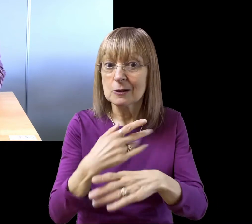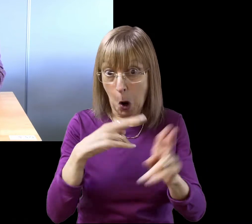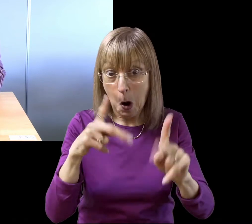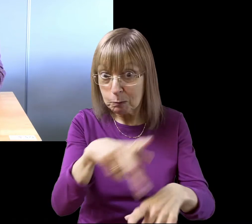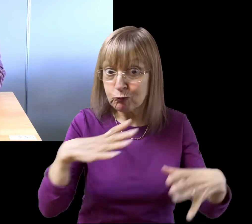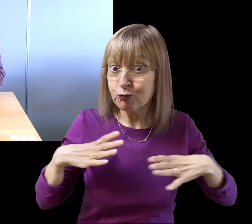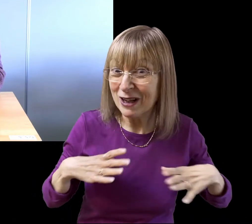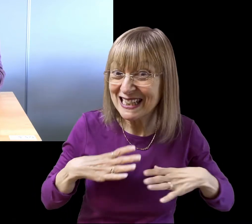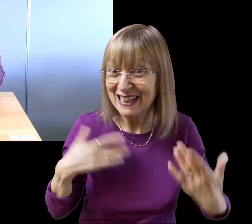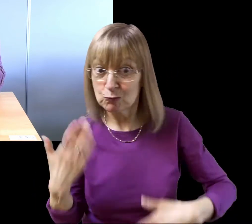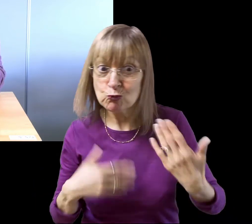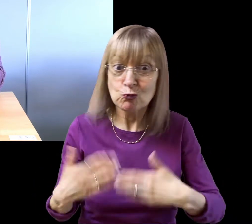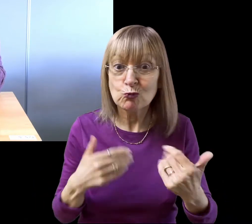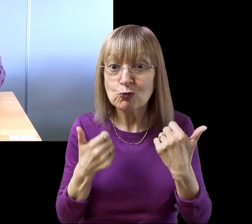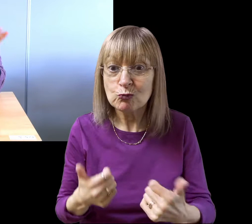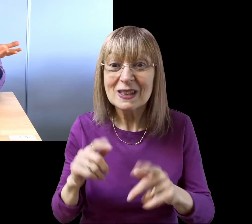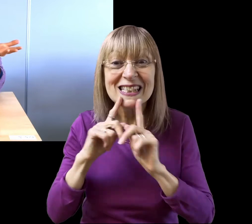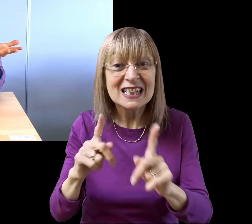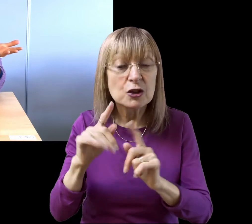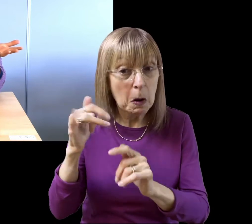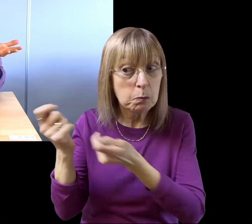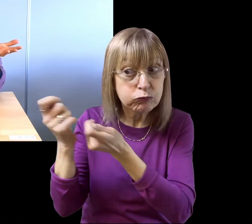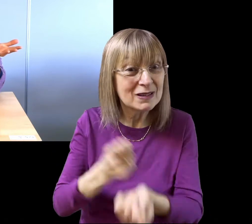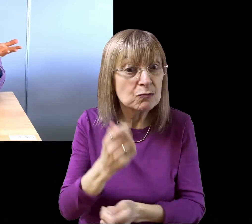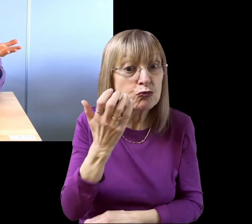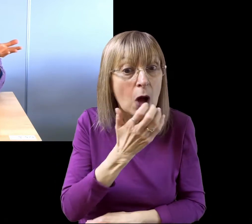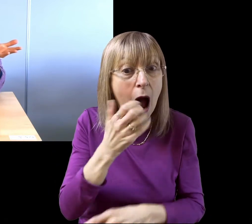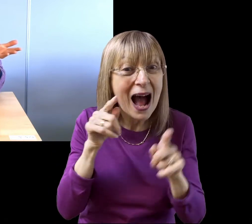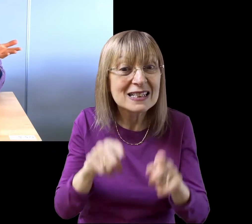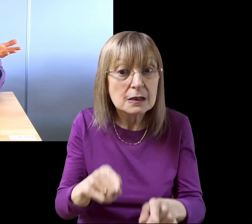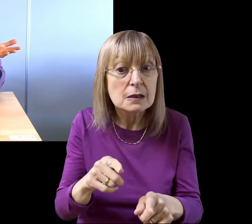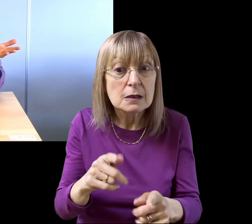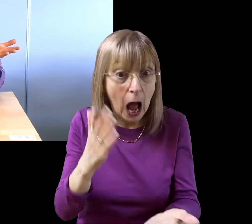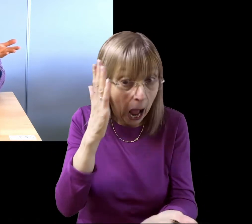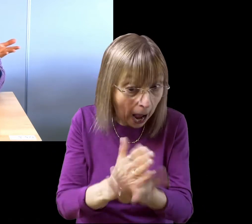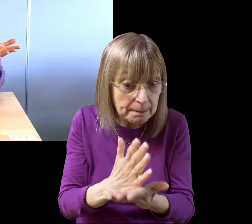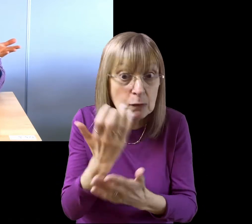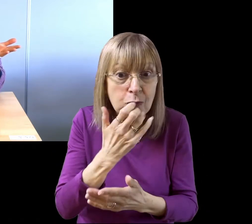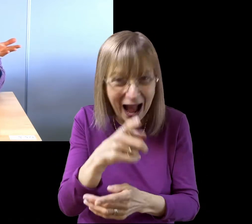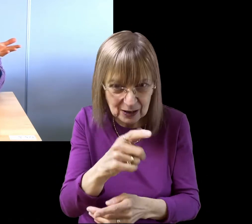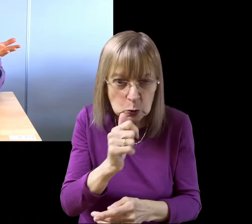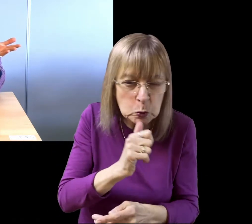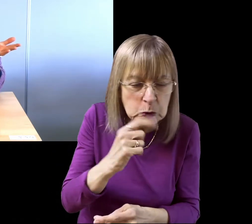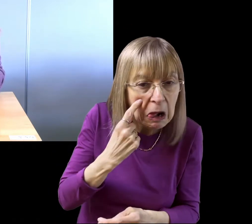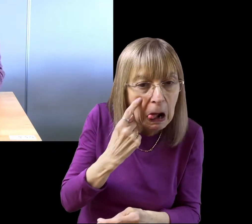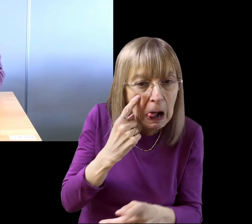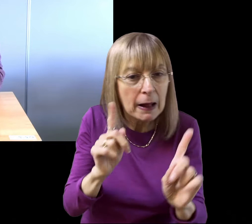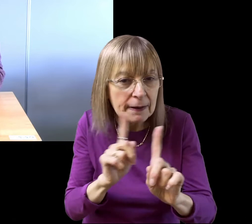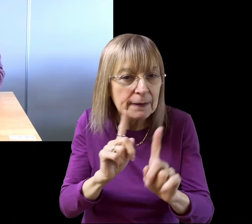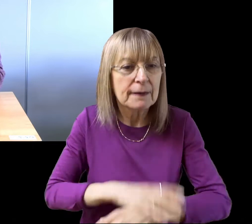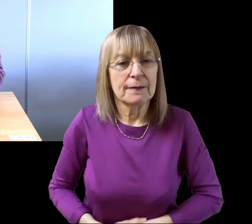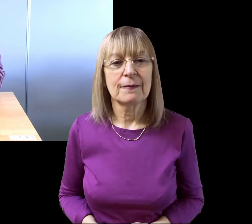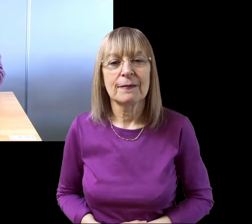hope you're up for it. Now, your teacher might have brought some rice in. There might be some actual rice for you to